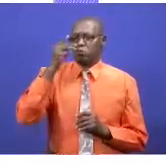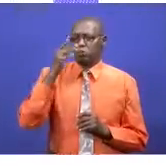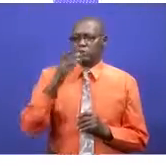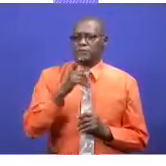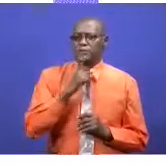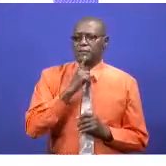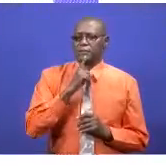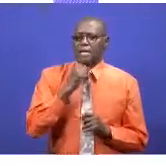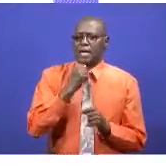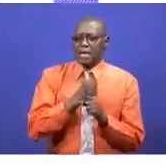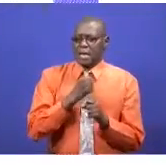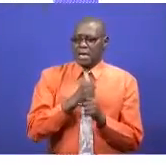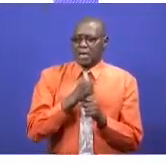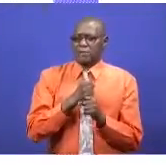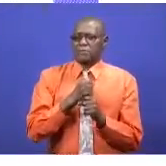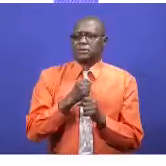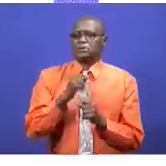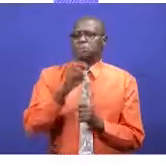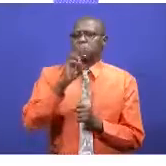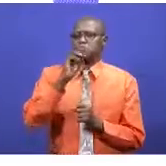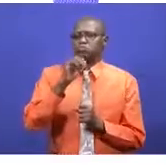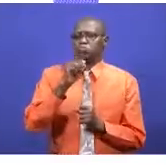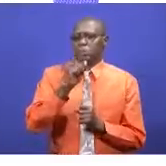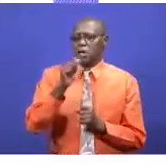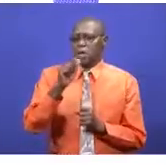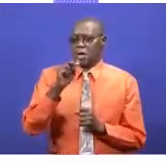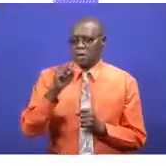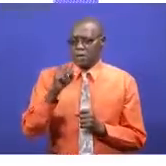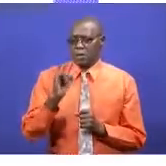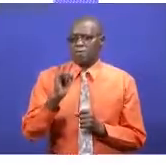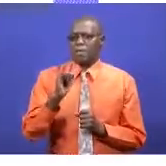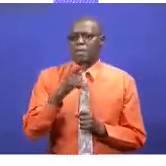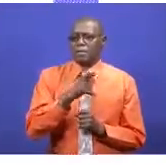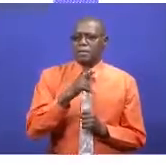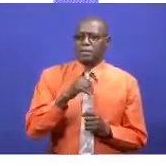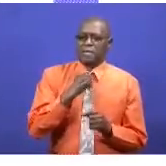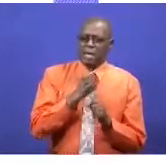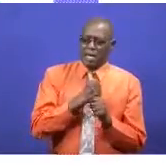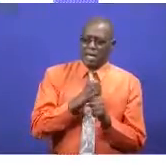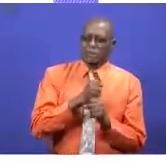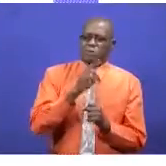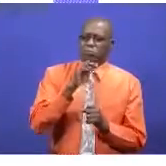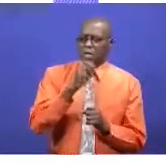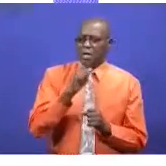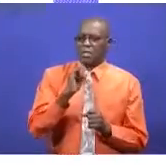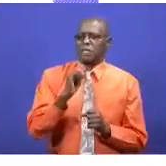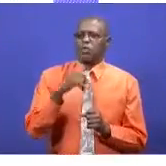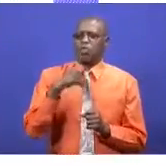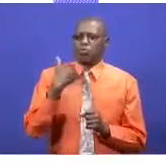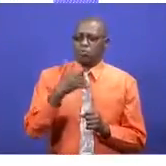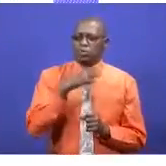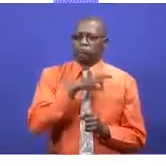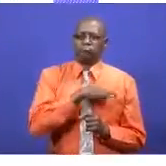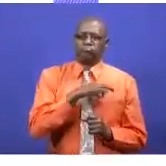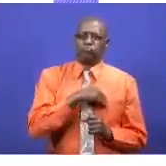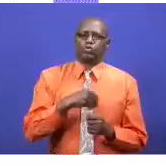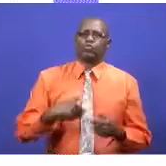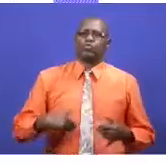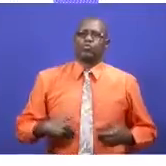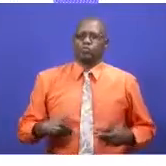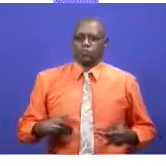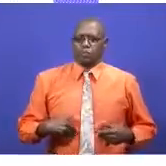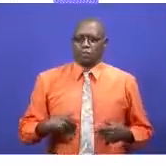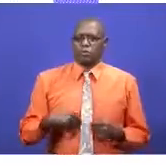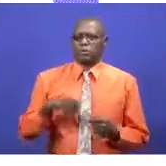Kazi mtaani, saying the program has always been beneficial to the youth. Speaking in Muti area of Ithanga Kakuzi